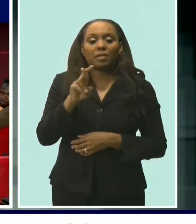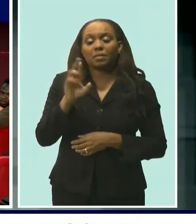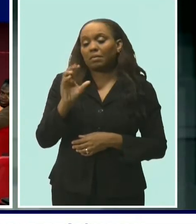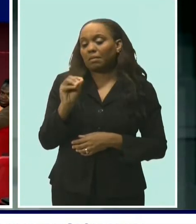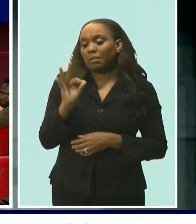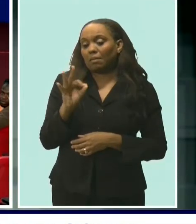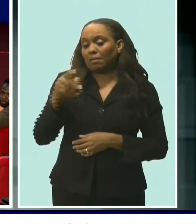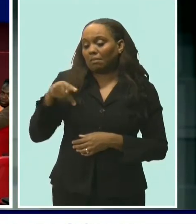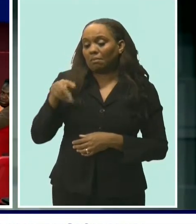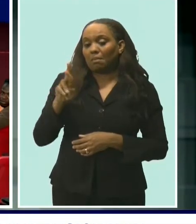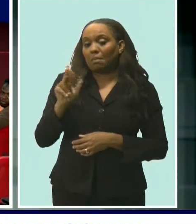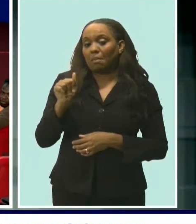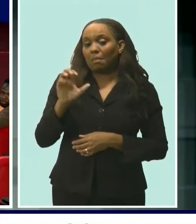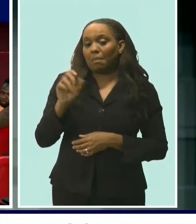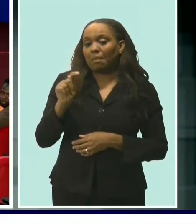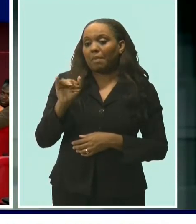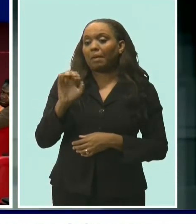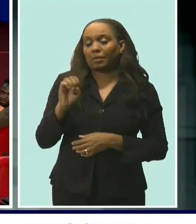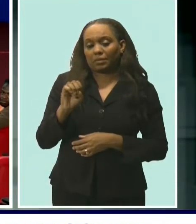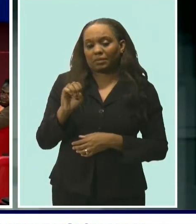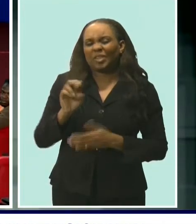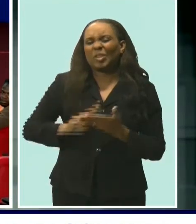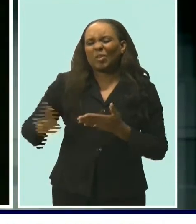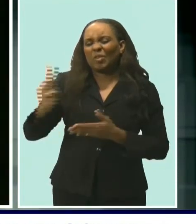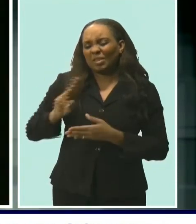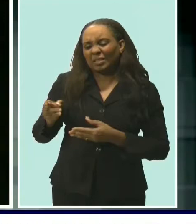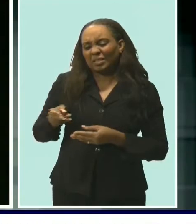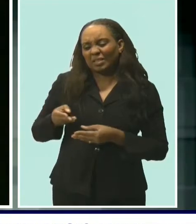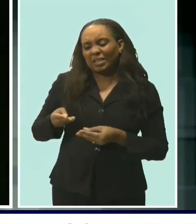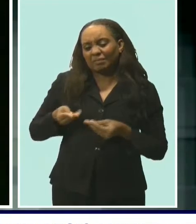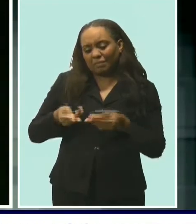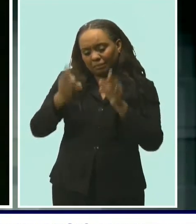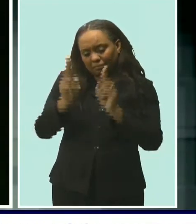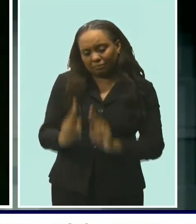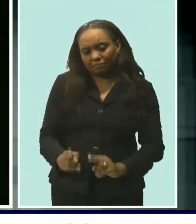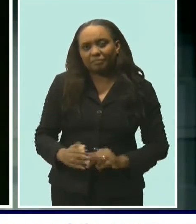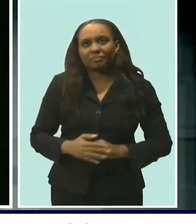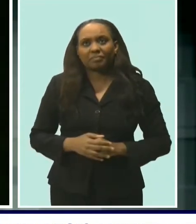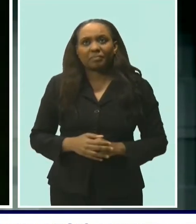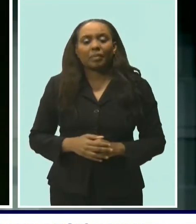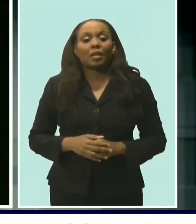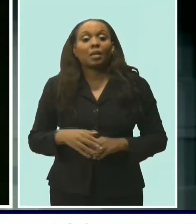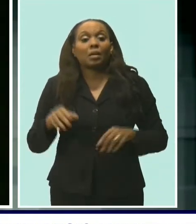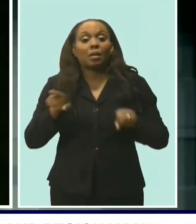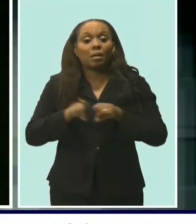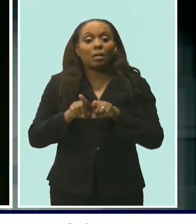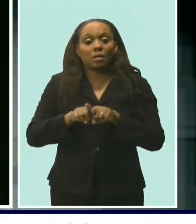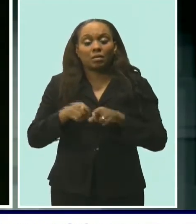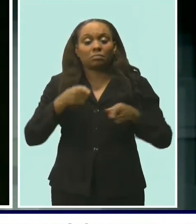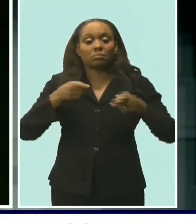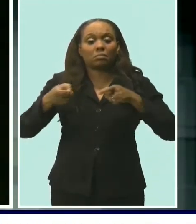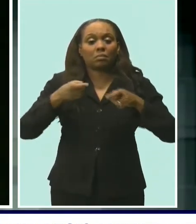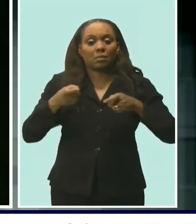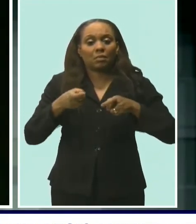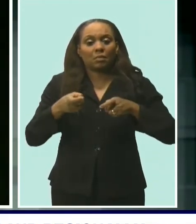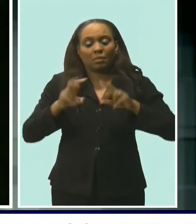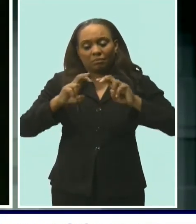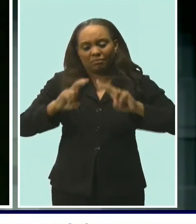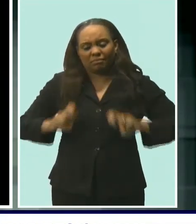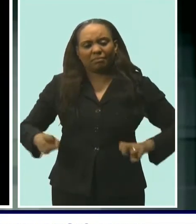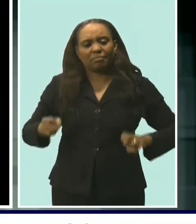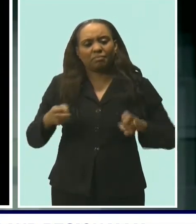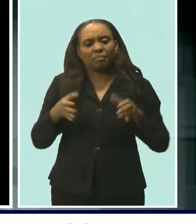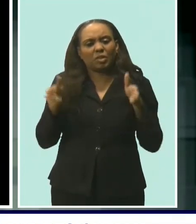Indies. Last year, he was contracted by government to chair a new global commission to examine several critical small island